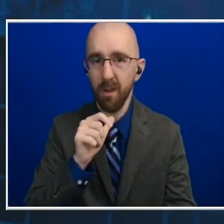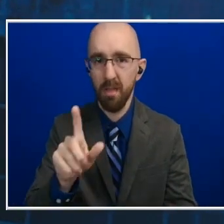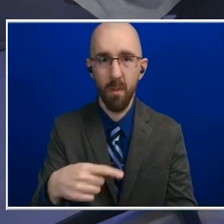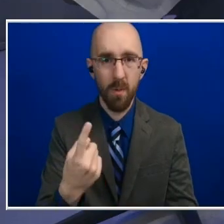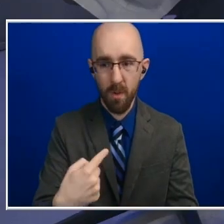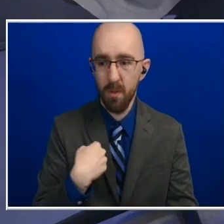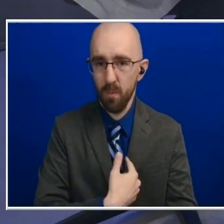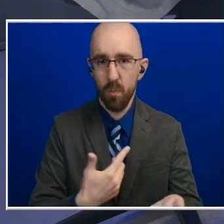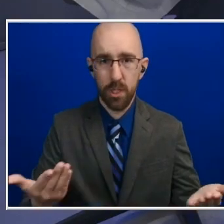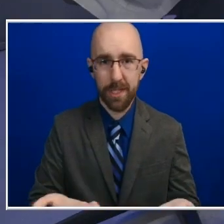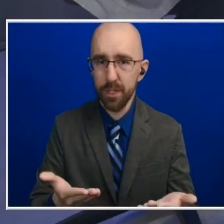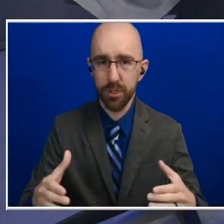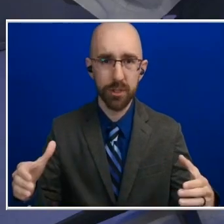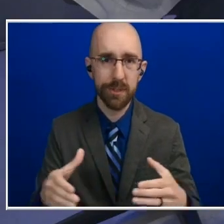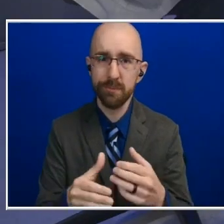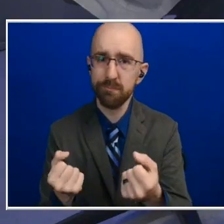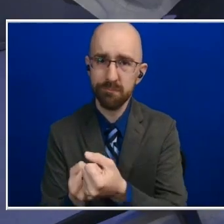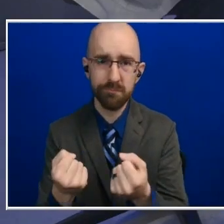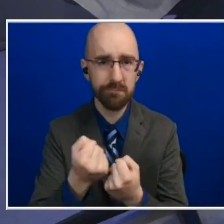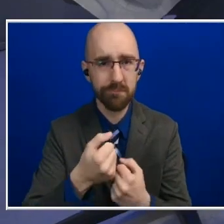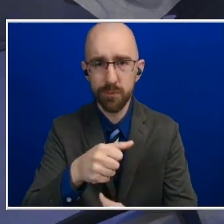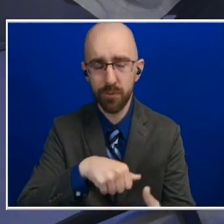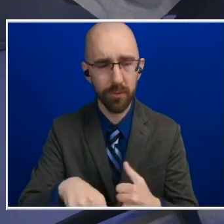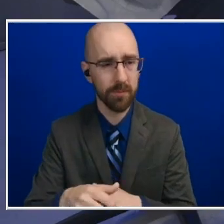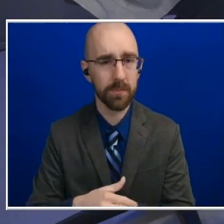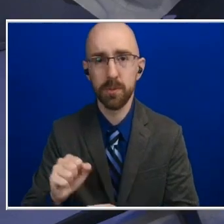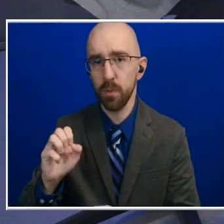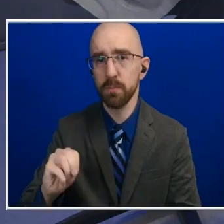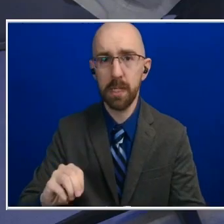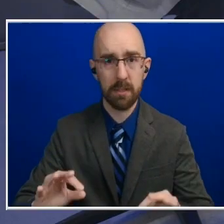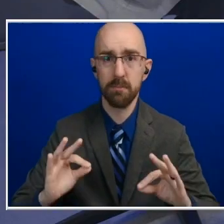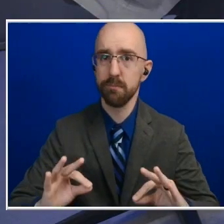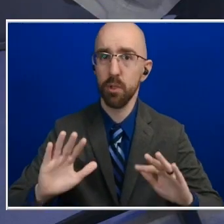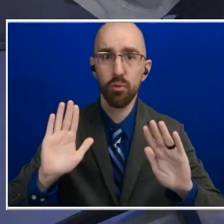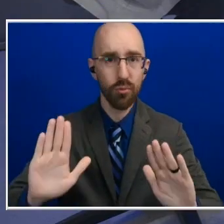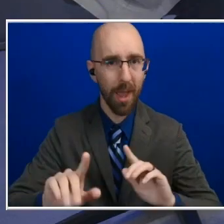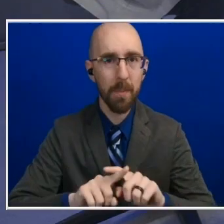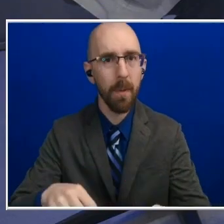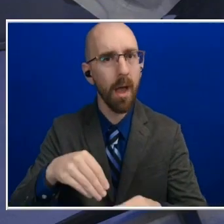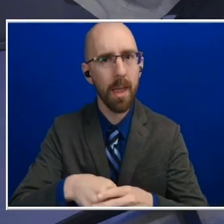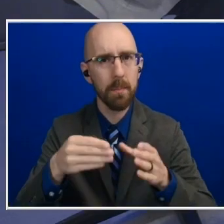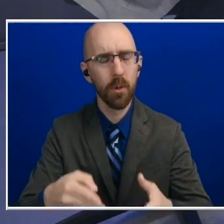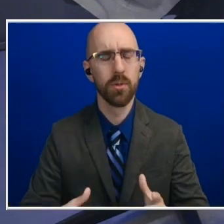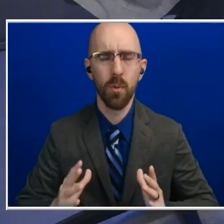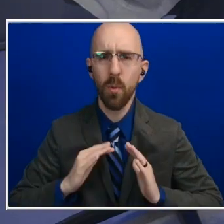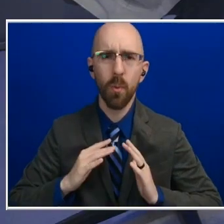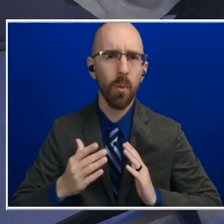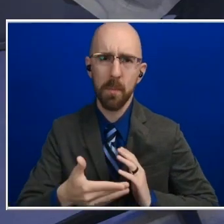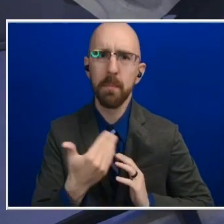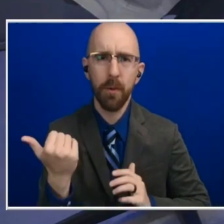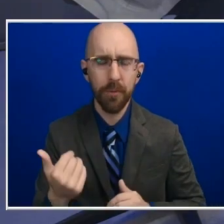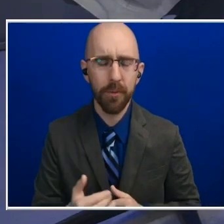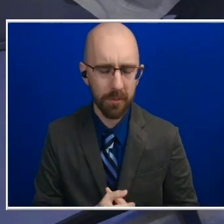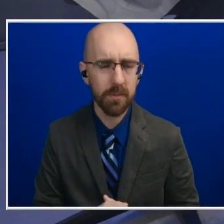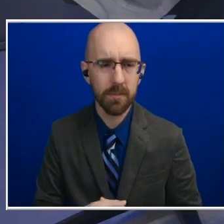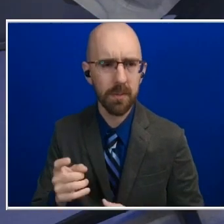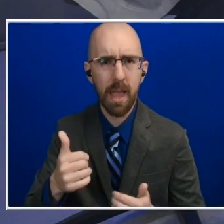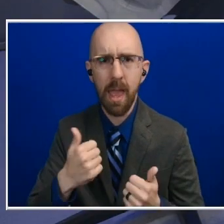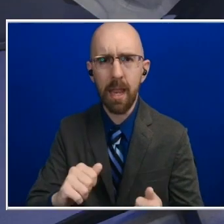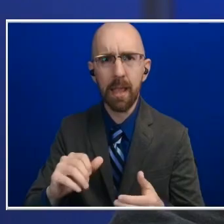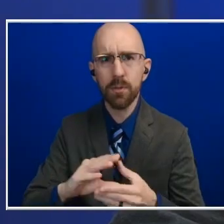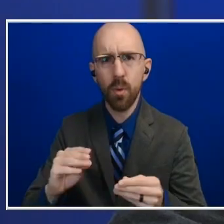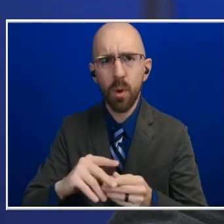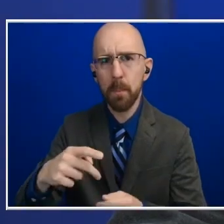social media, great. It can be great, but yes. But in person, even better. Peggy, any stories that have stood out to you? Well,